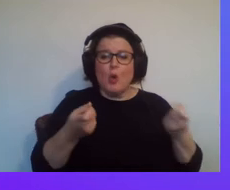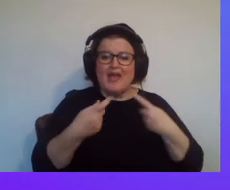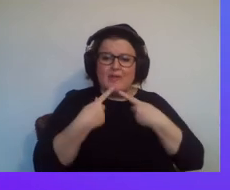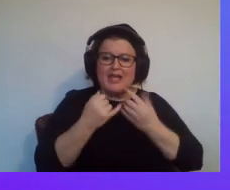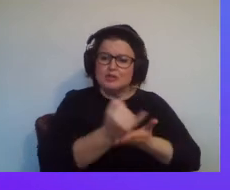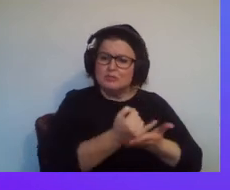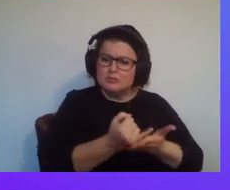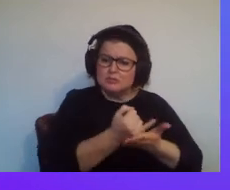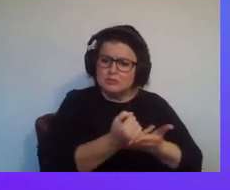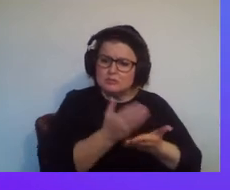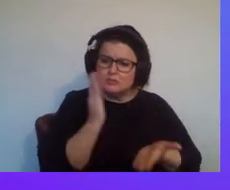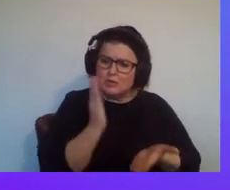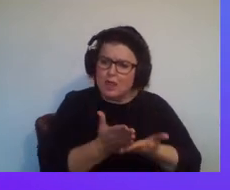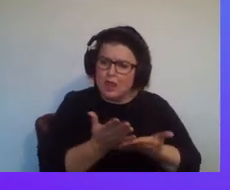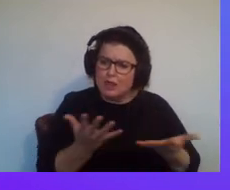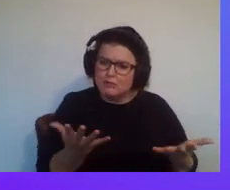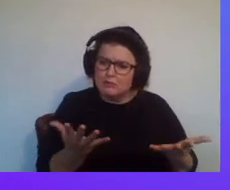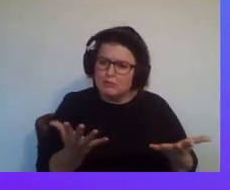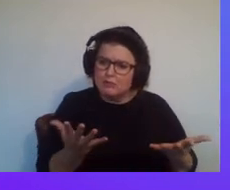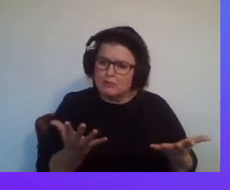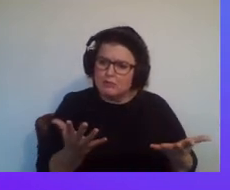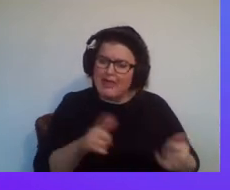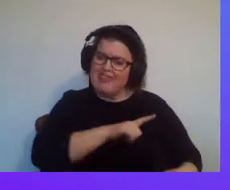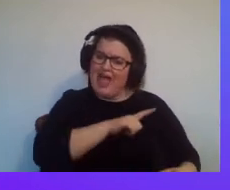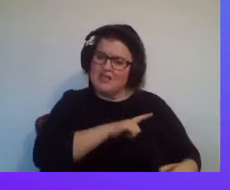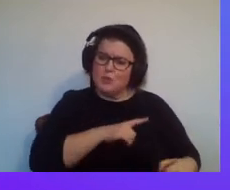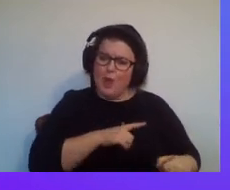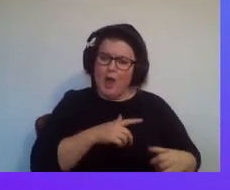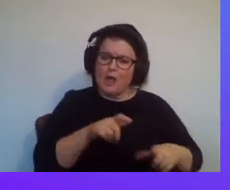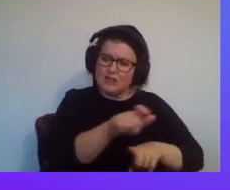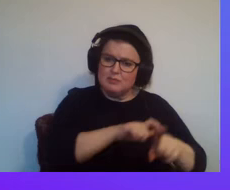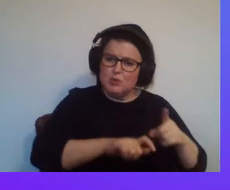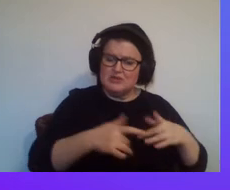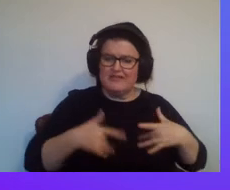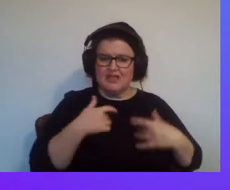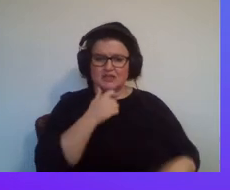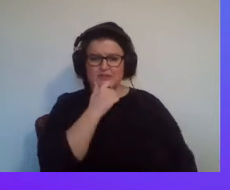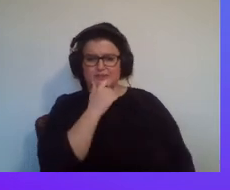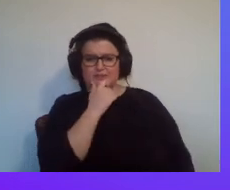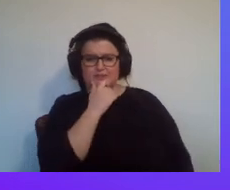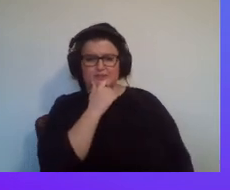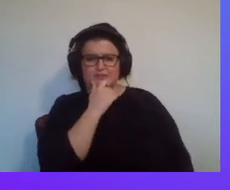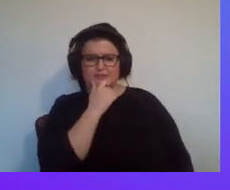this distrust, this gap between you've got our best interest in at heart?